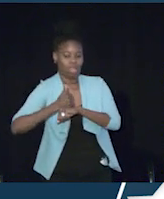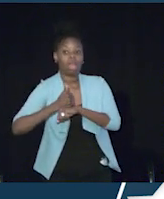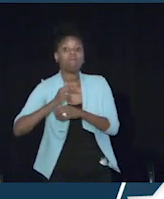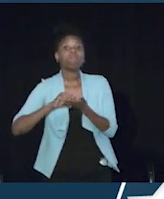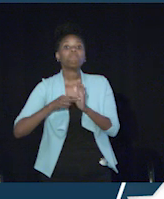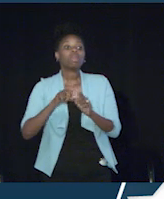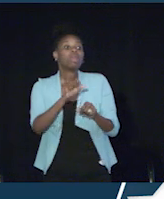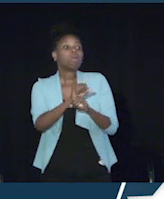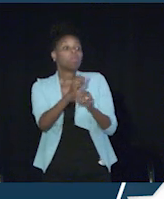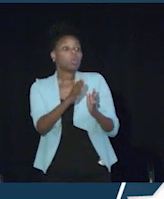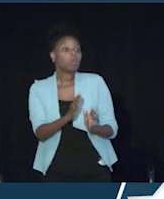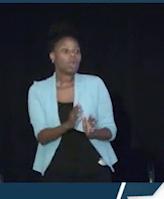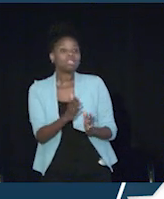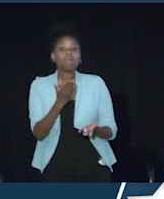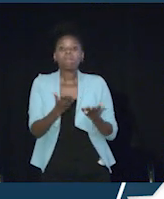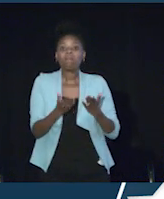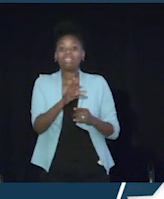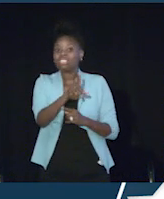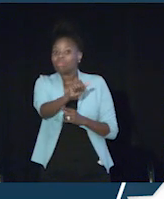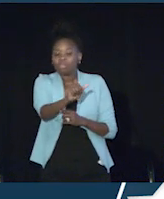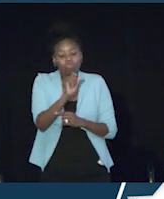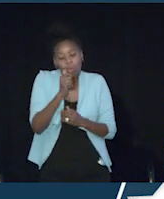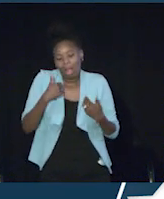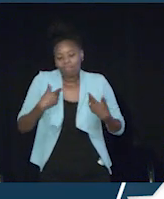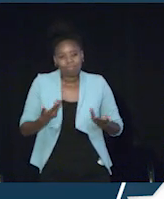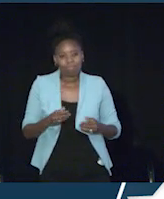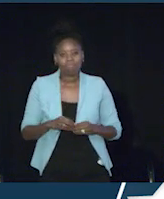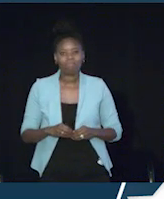do not have a disability.